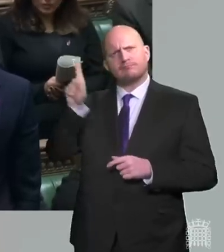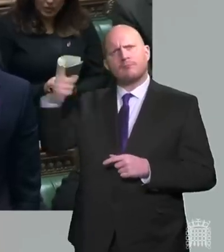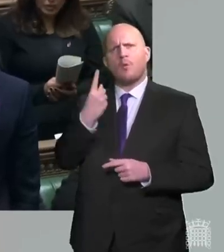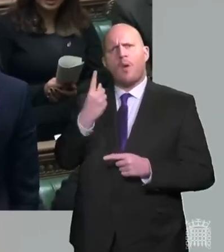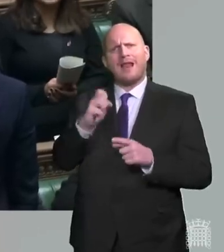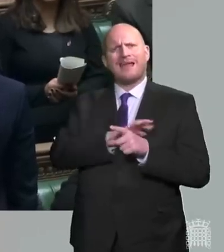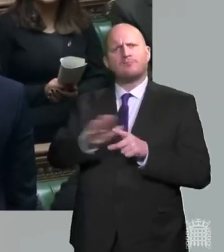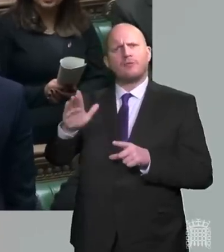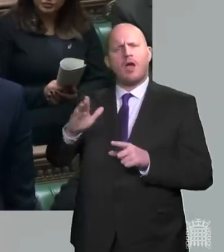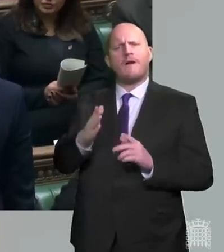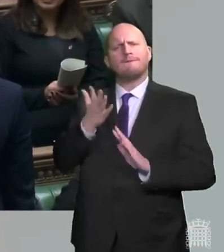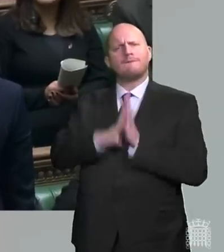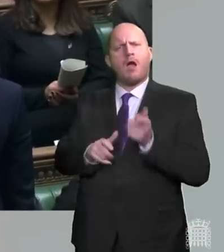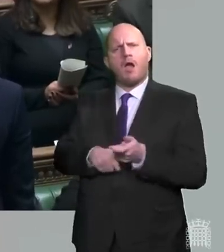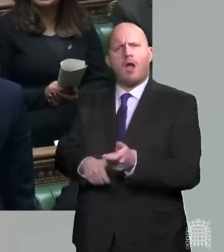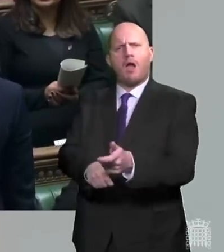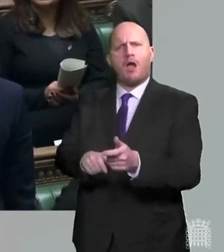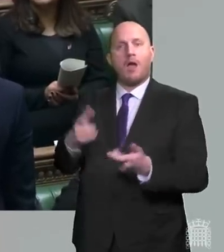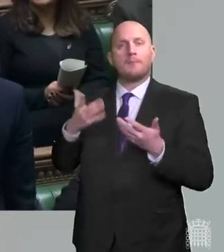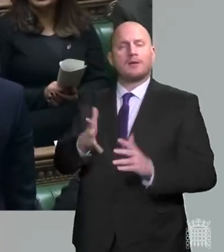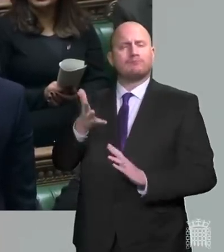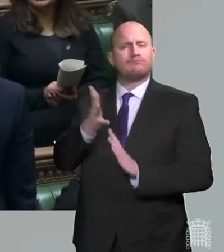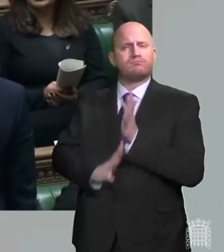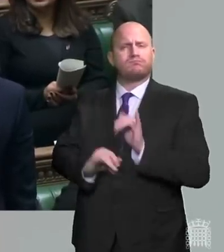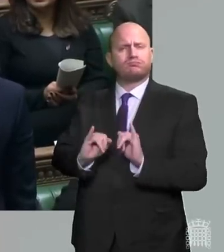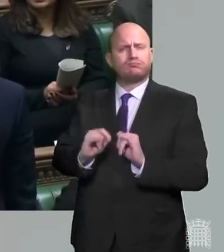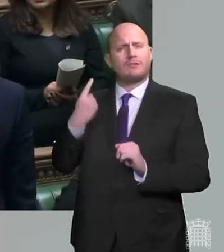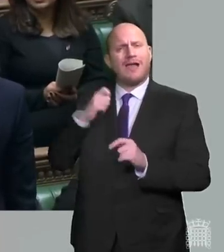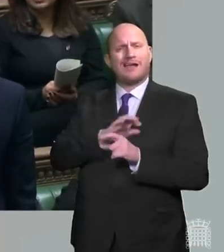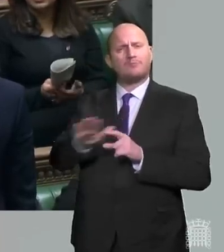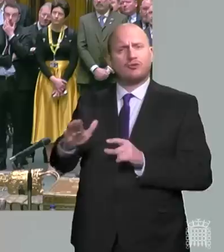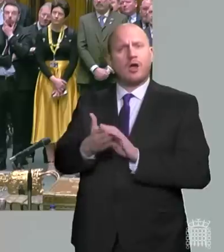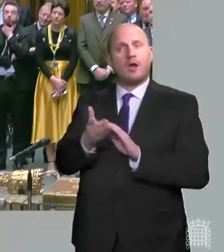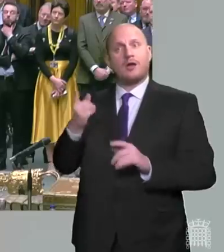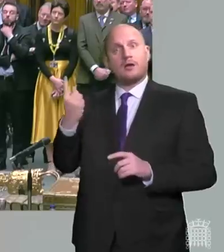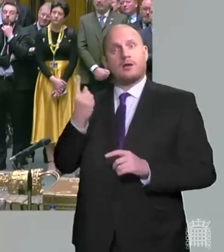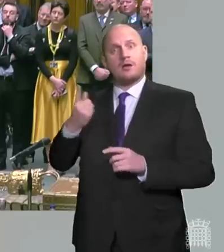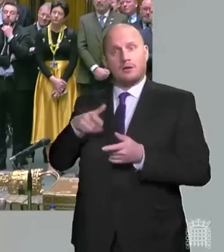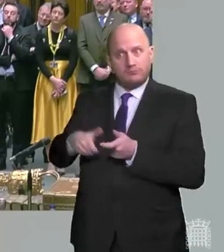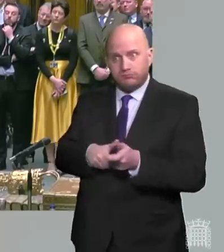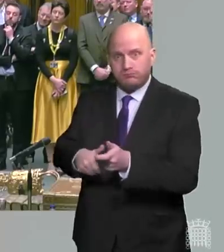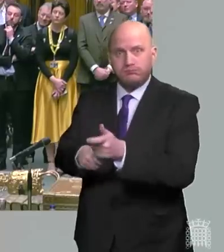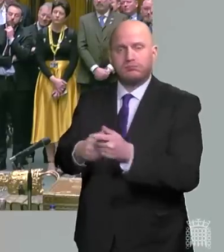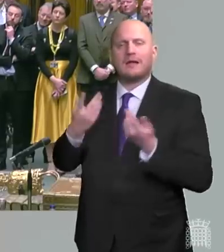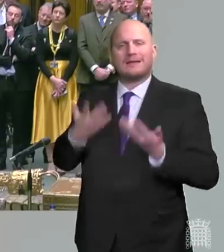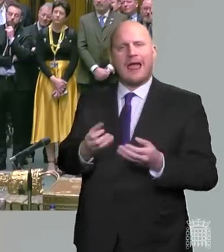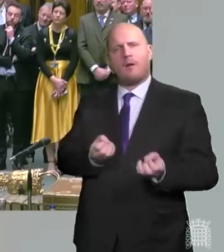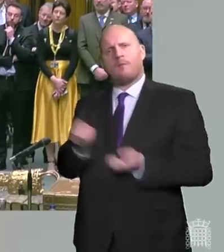moment in time, following the blaze in Edinburgh just a few days ago. Mr. Speaker,